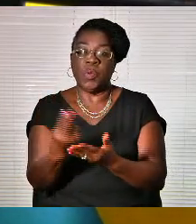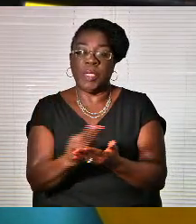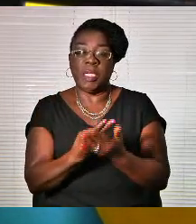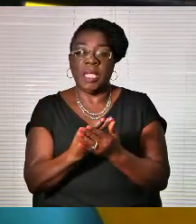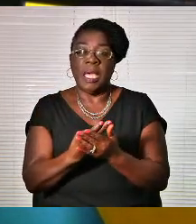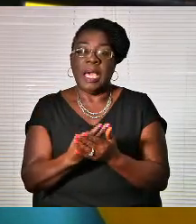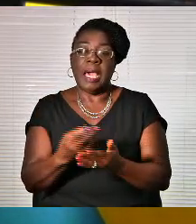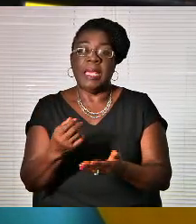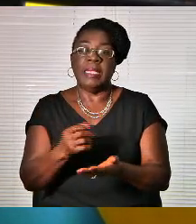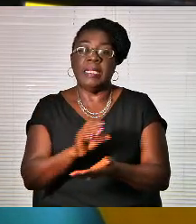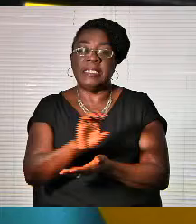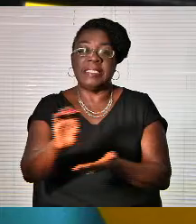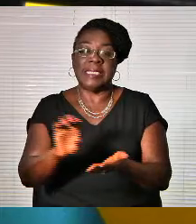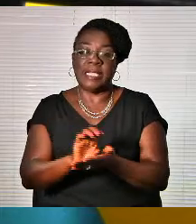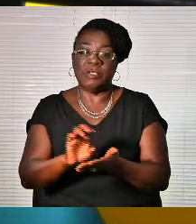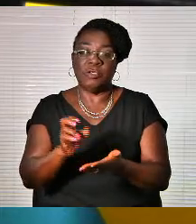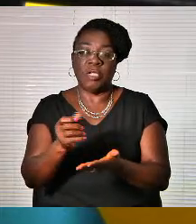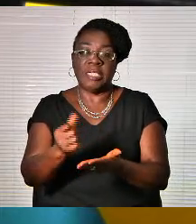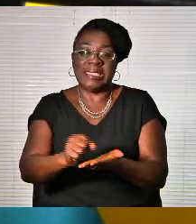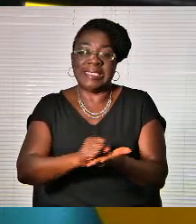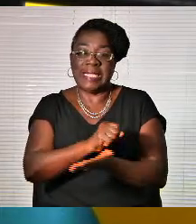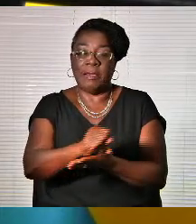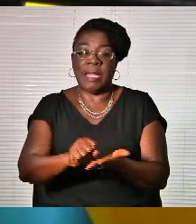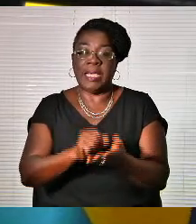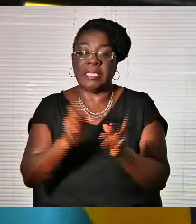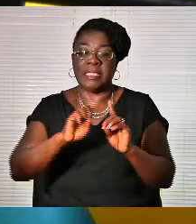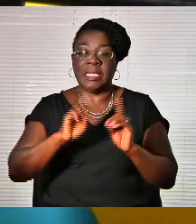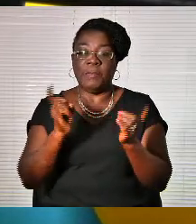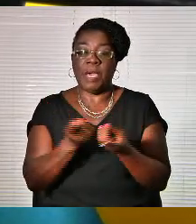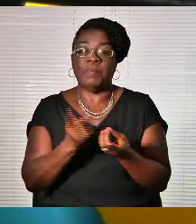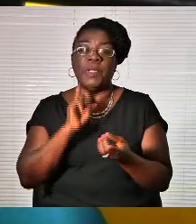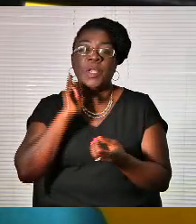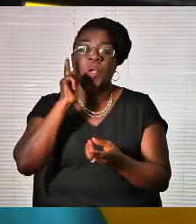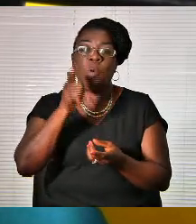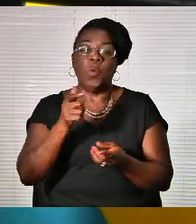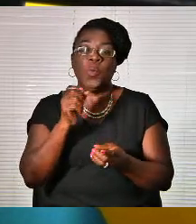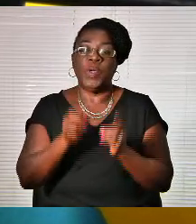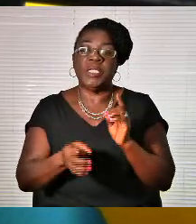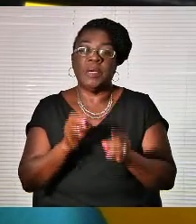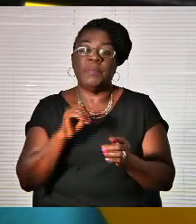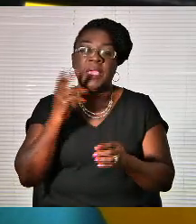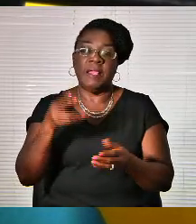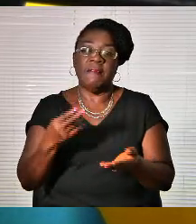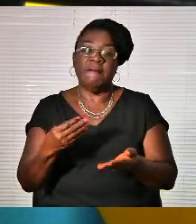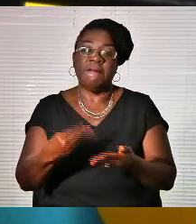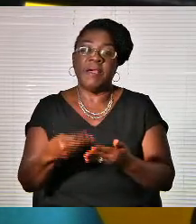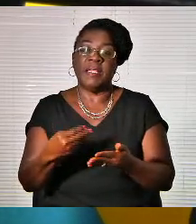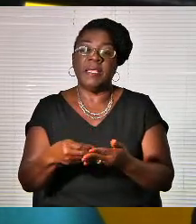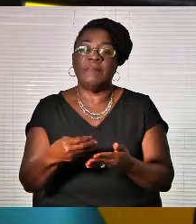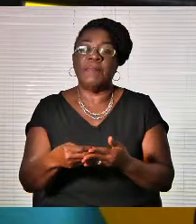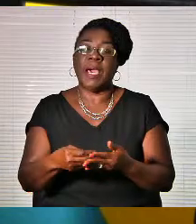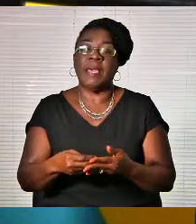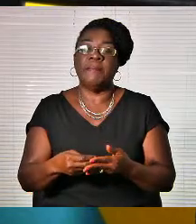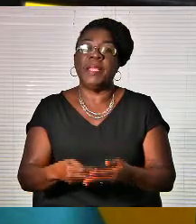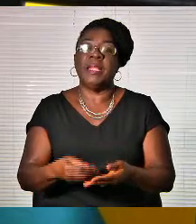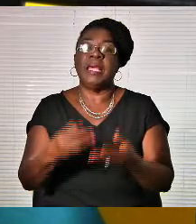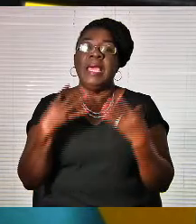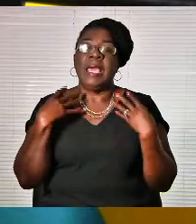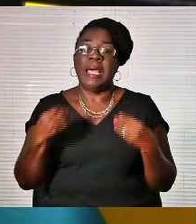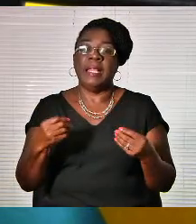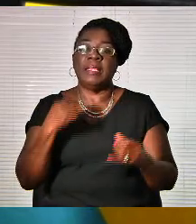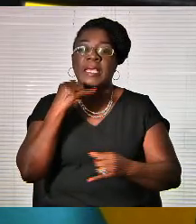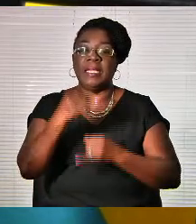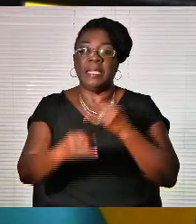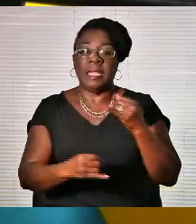and central sterilizing supplies department, which are being funded by Bill Health International and